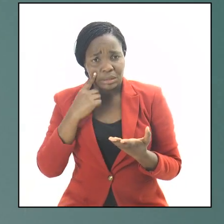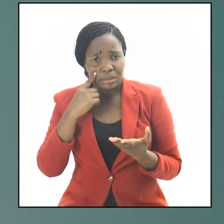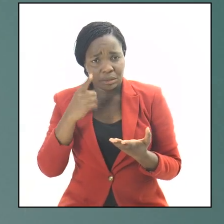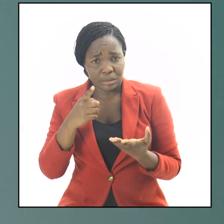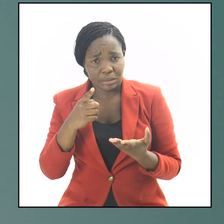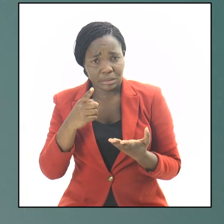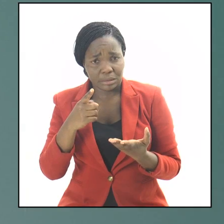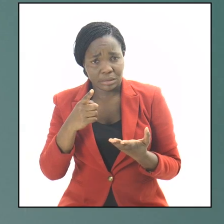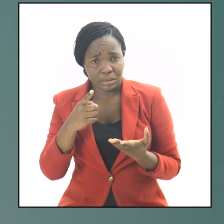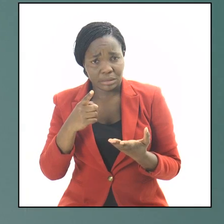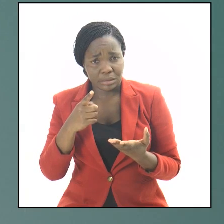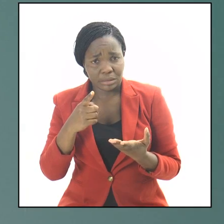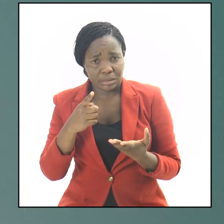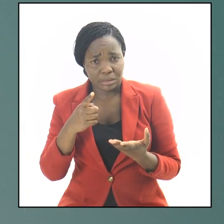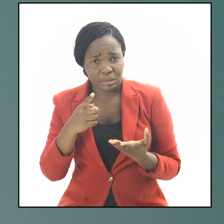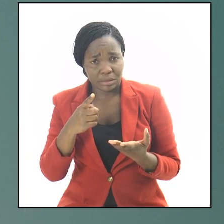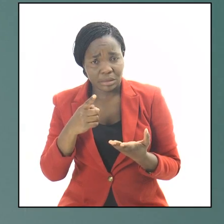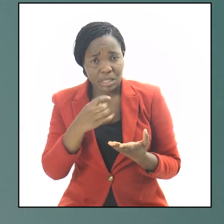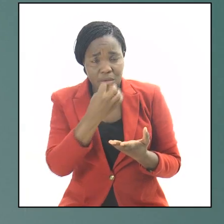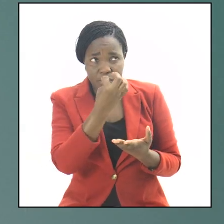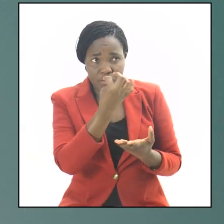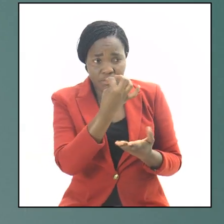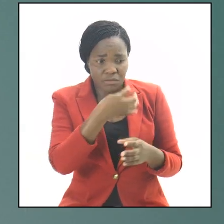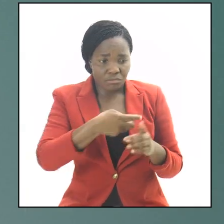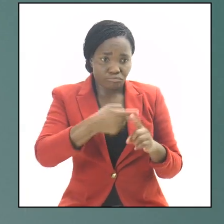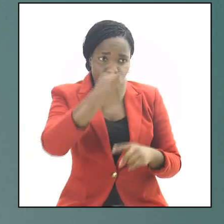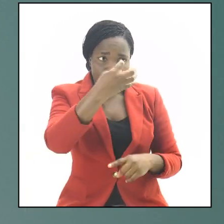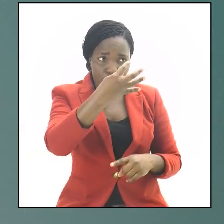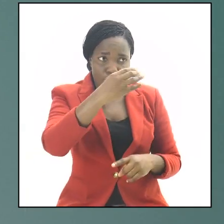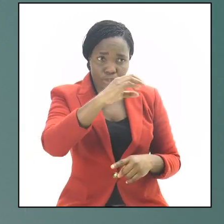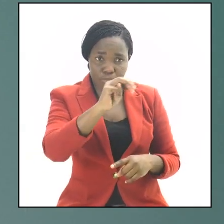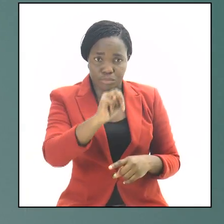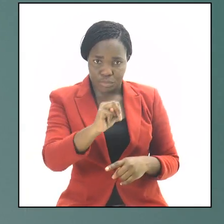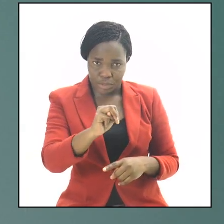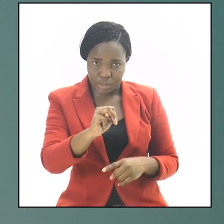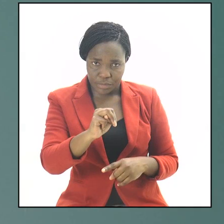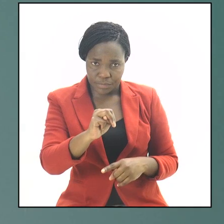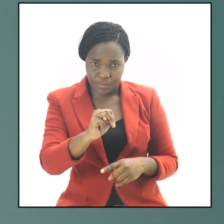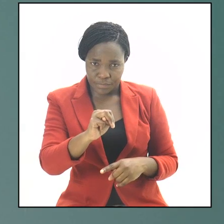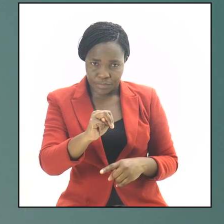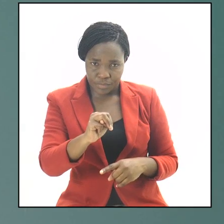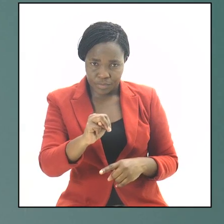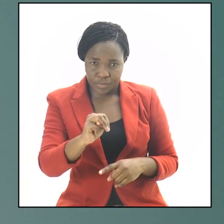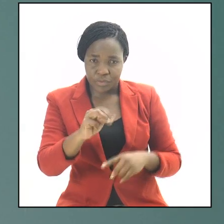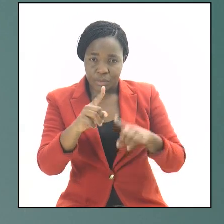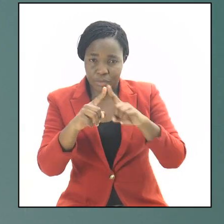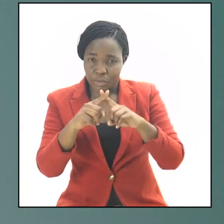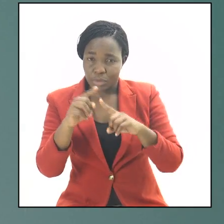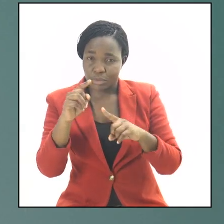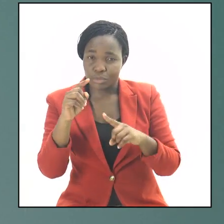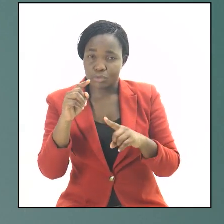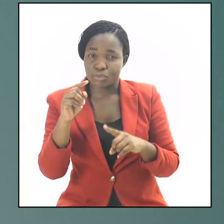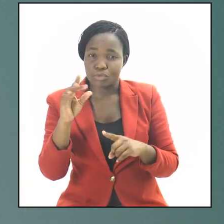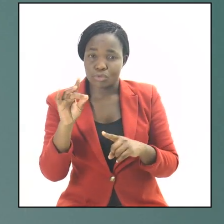of the parallelogram. It's 4 centimeters, right? Yes, and 8 times 4 is 32. So